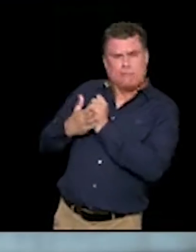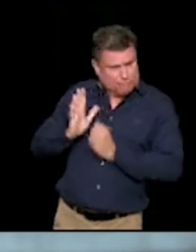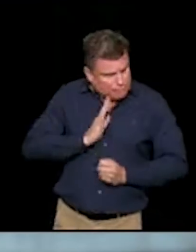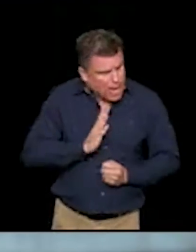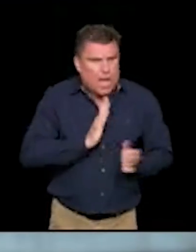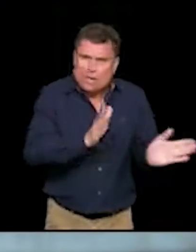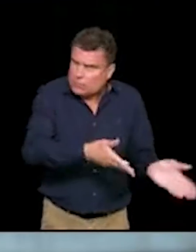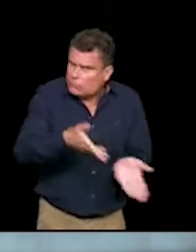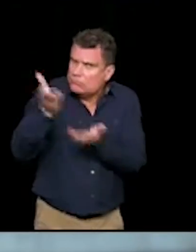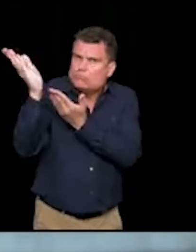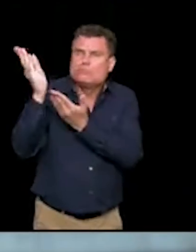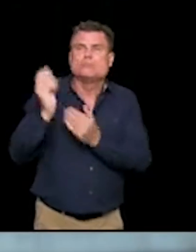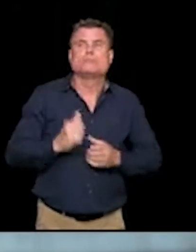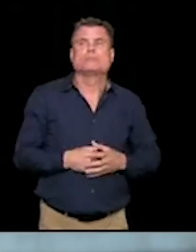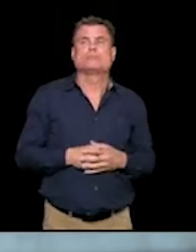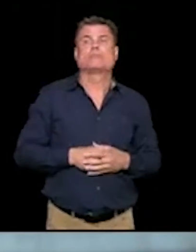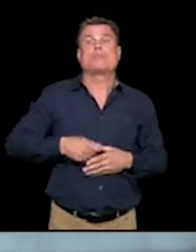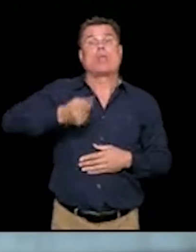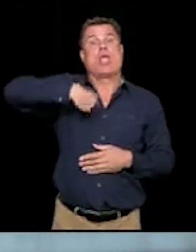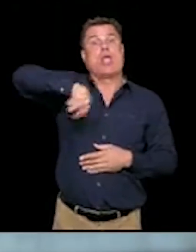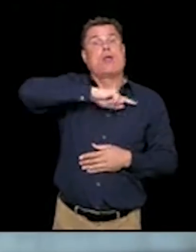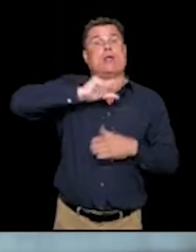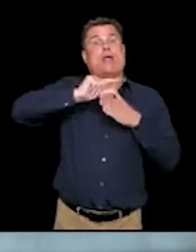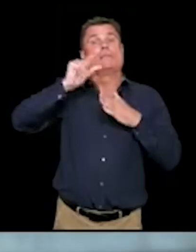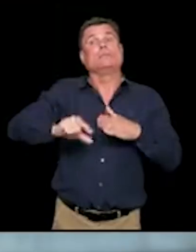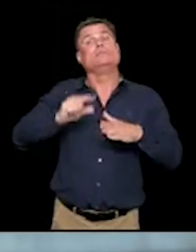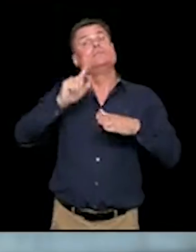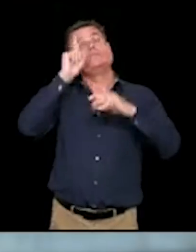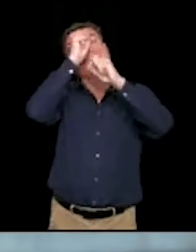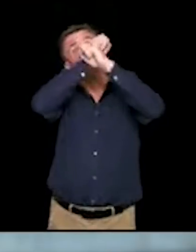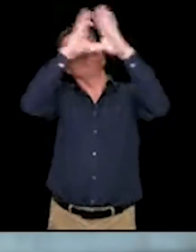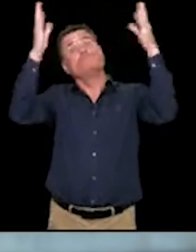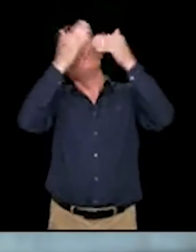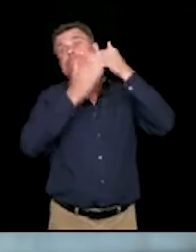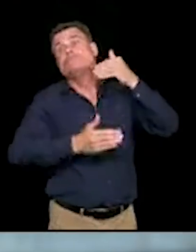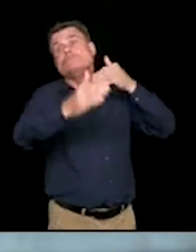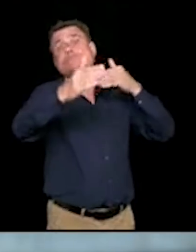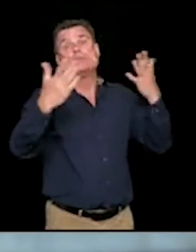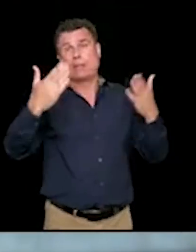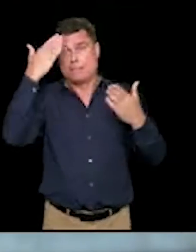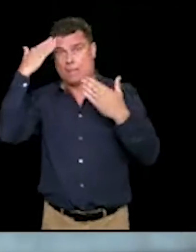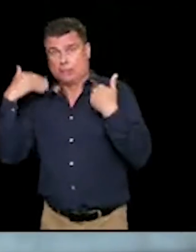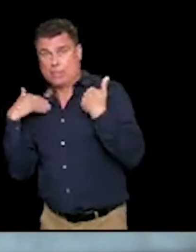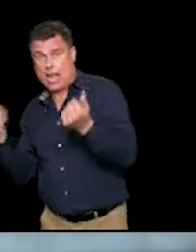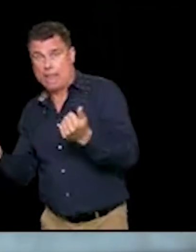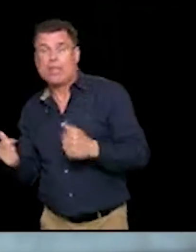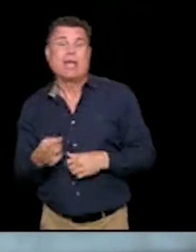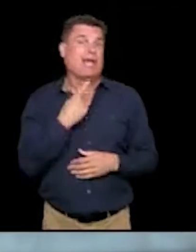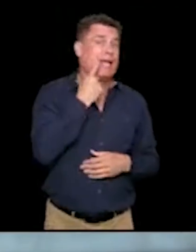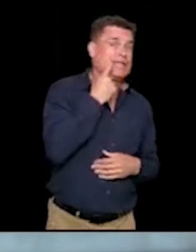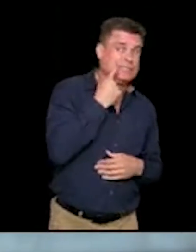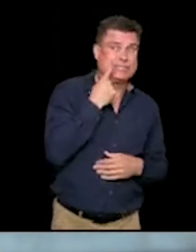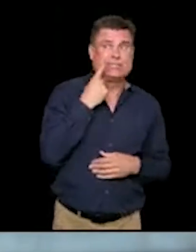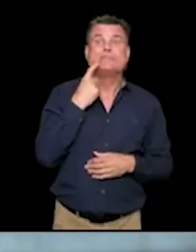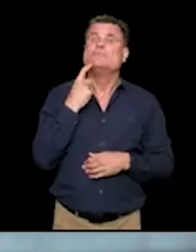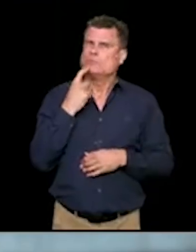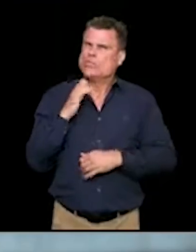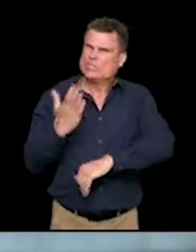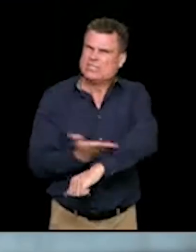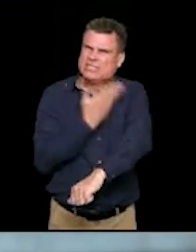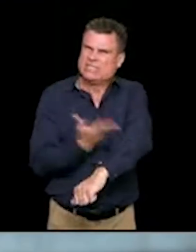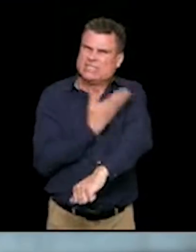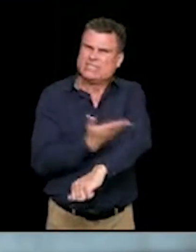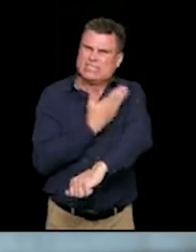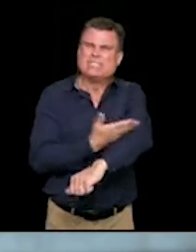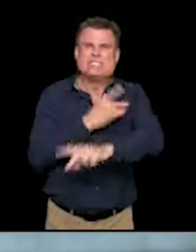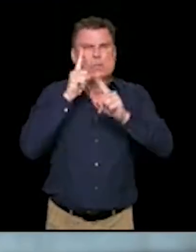starting with 5 that we've announced so far. Our government's vision for mental health and addictions care is clear. We need